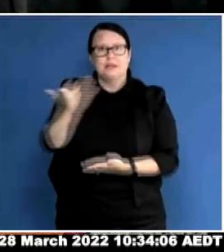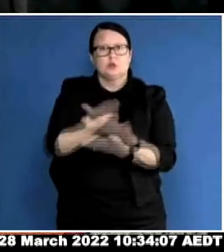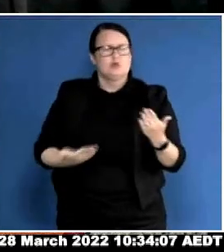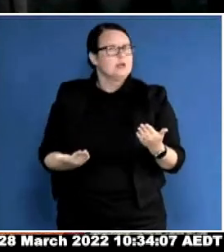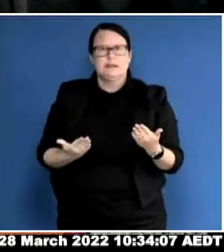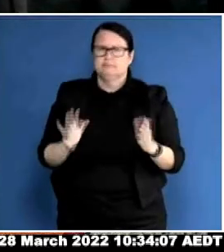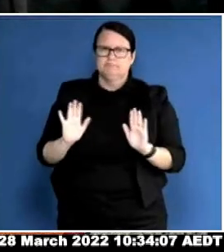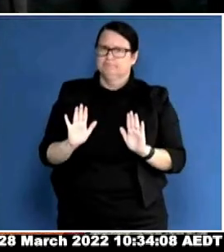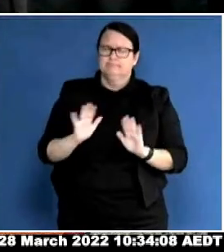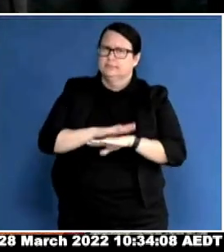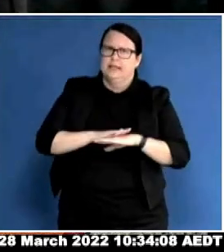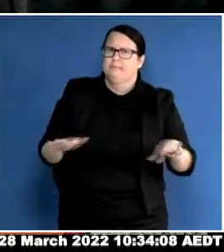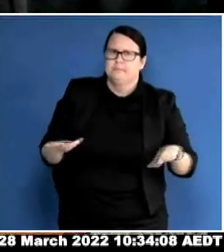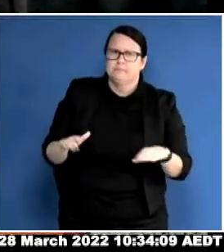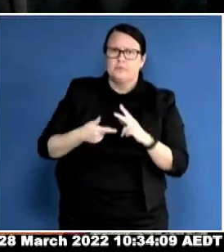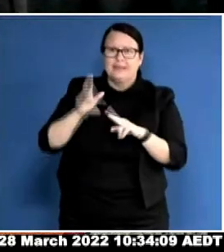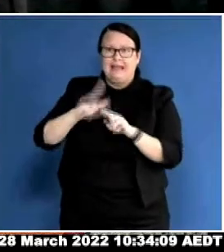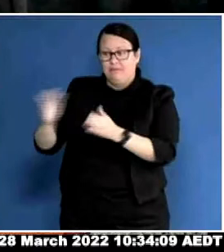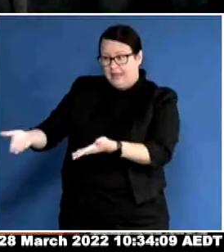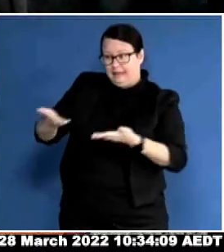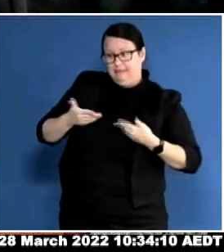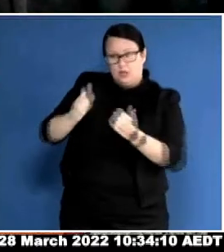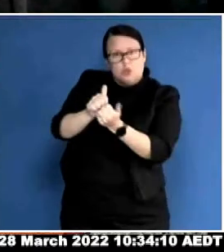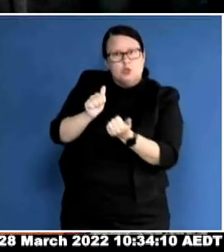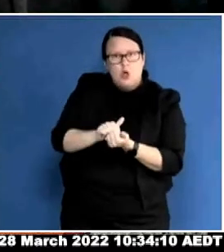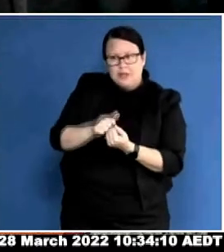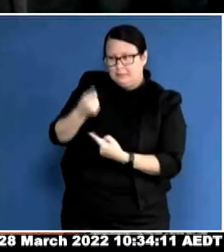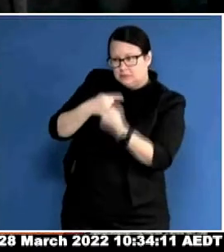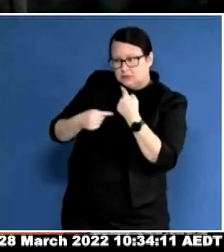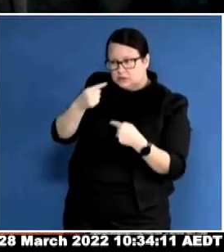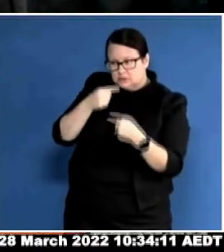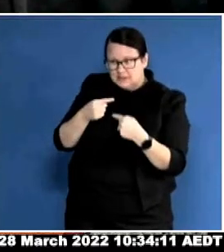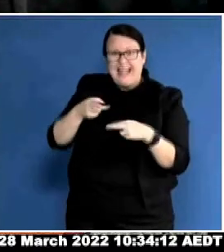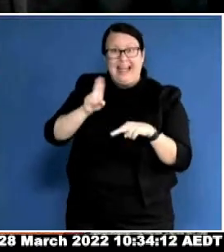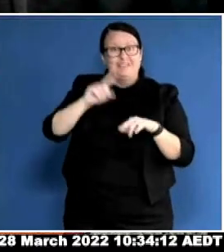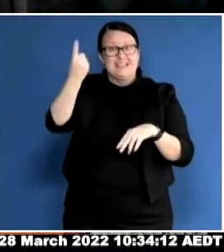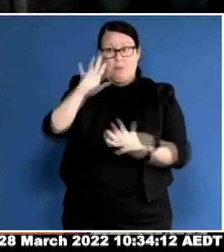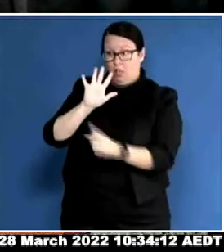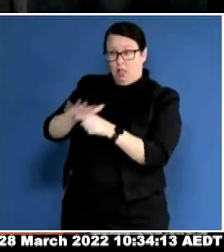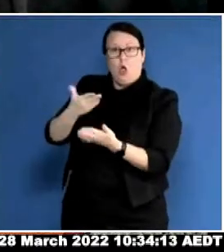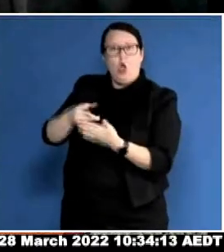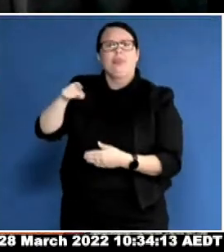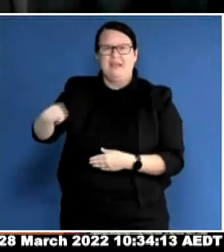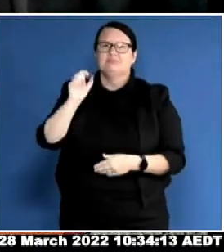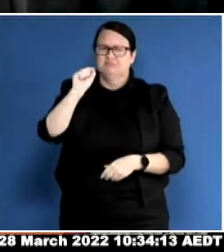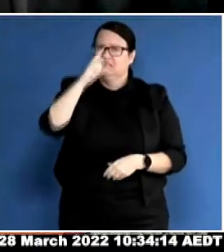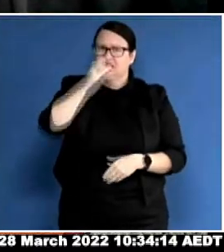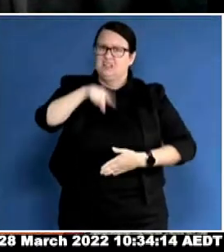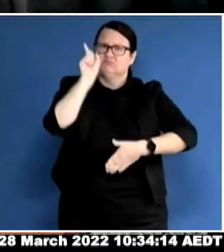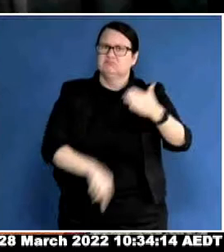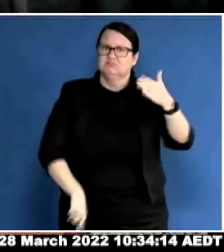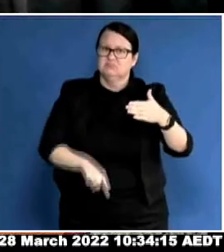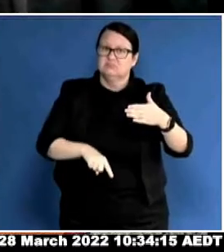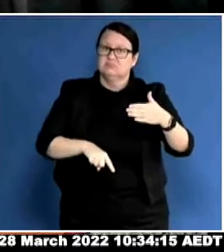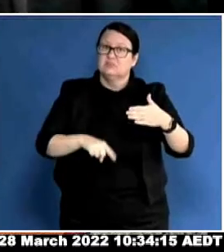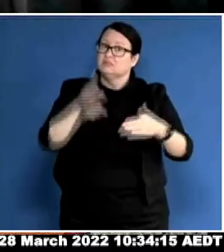or producing documents to the Royal Commission commits an indictable offence. The maximum penalty for committing such an